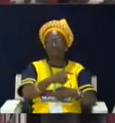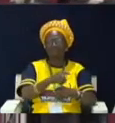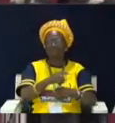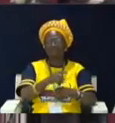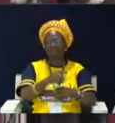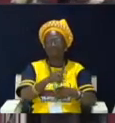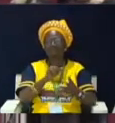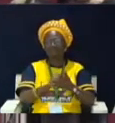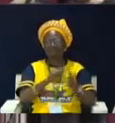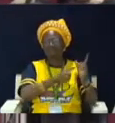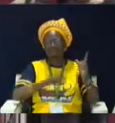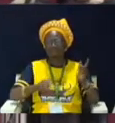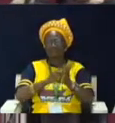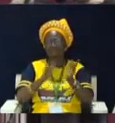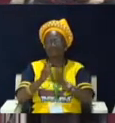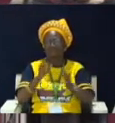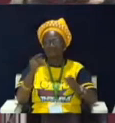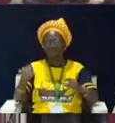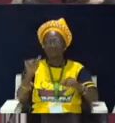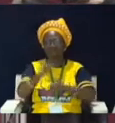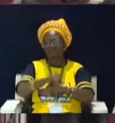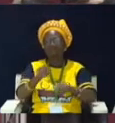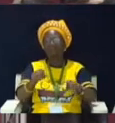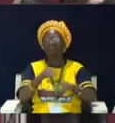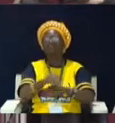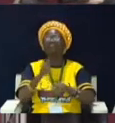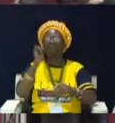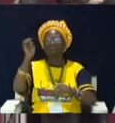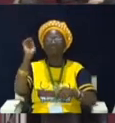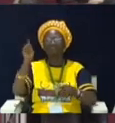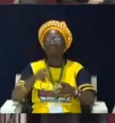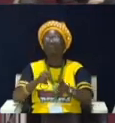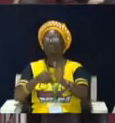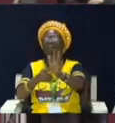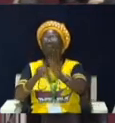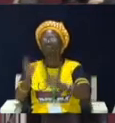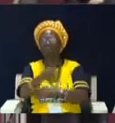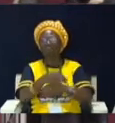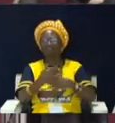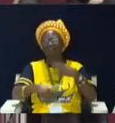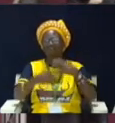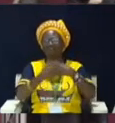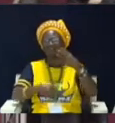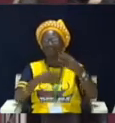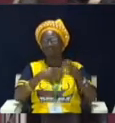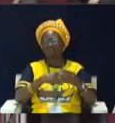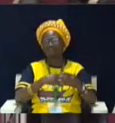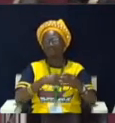that the Lord Jesus, the same night in which he was betrayed, took bread.